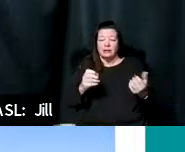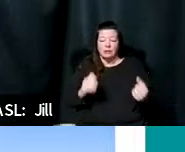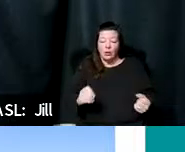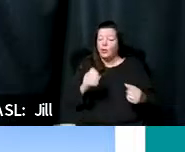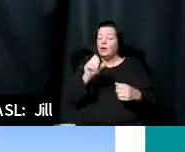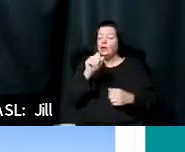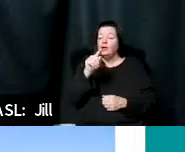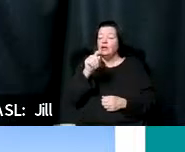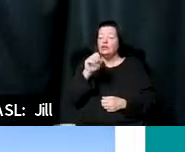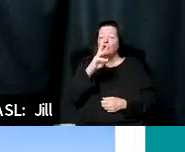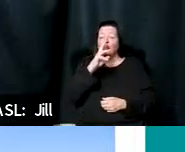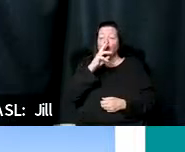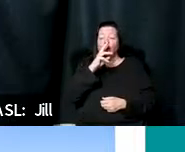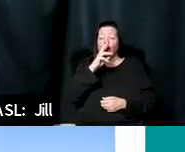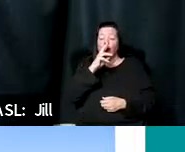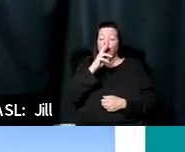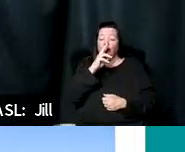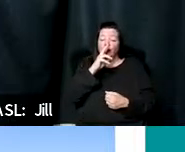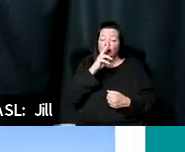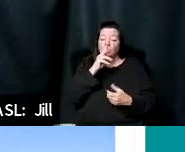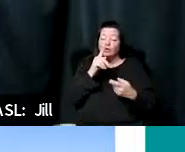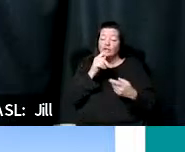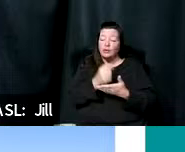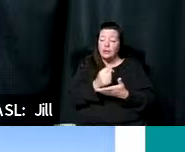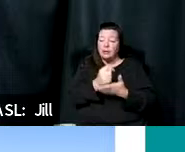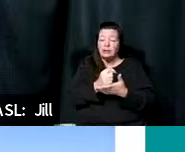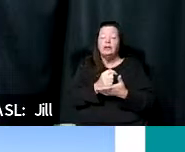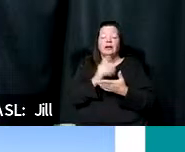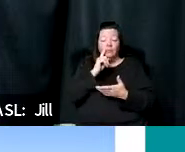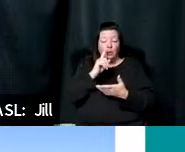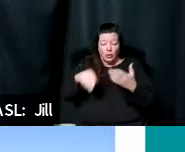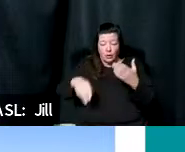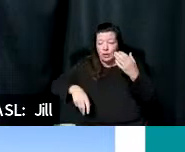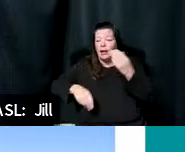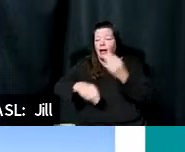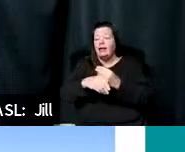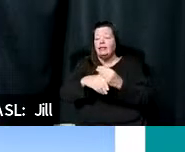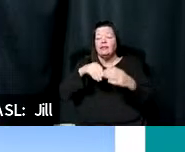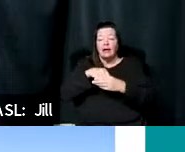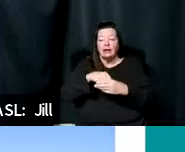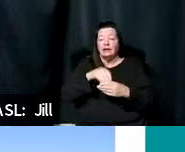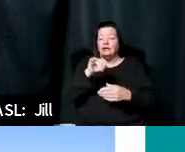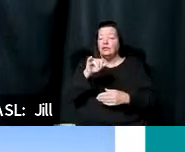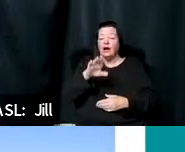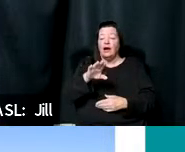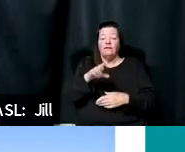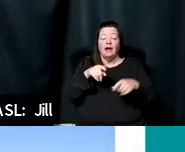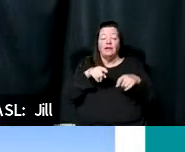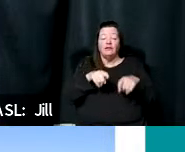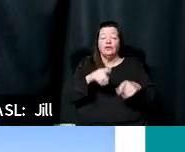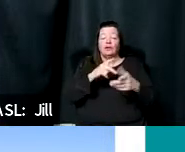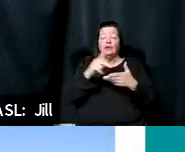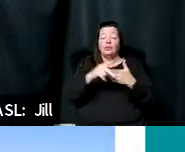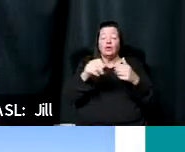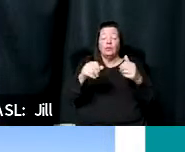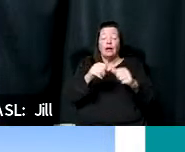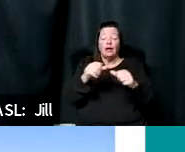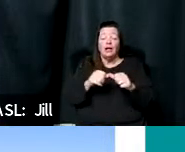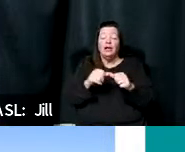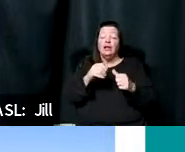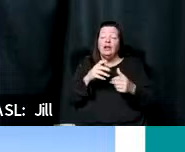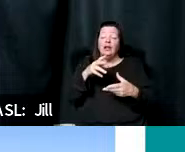treatment. This program will bring stormwater treatment to I-5 throughout the program area. And that includes